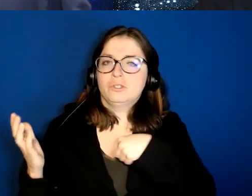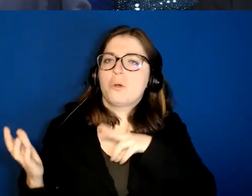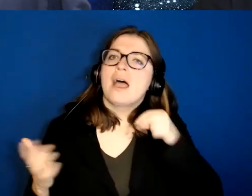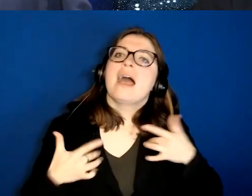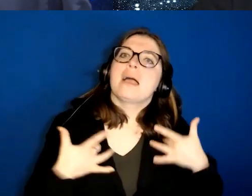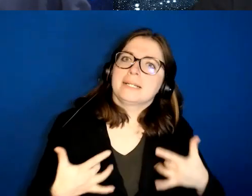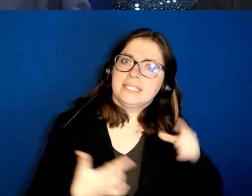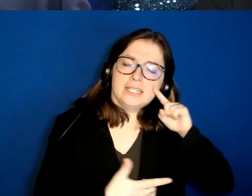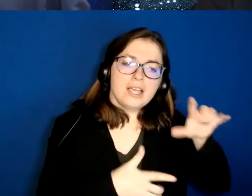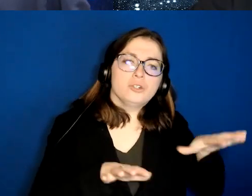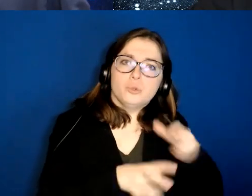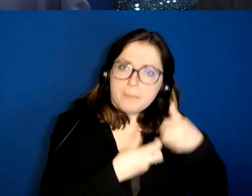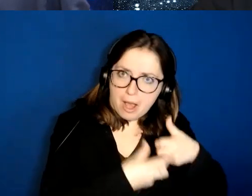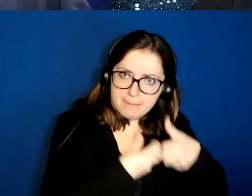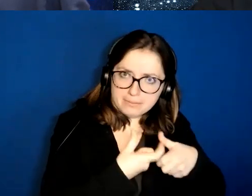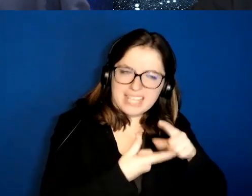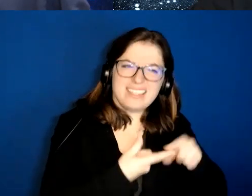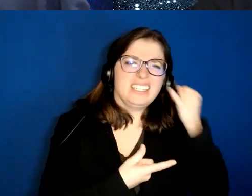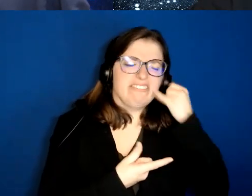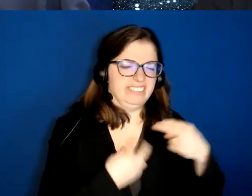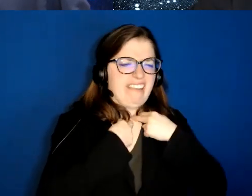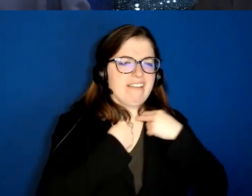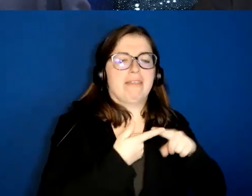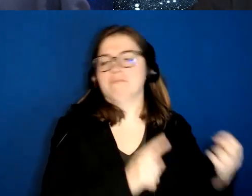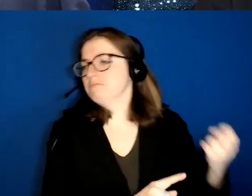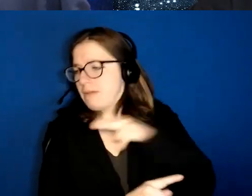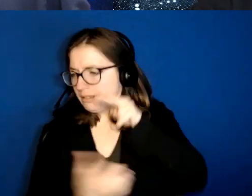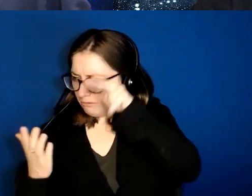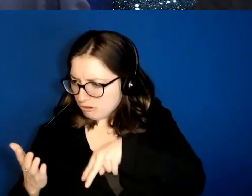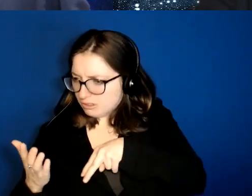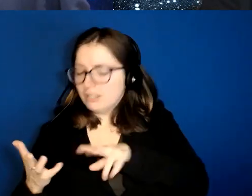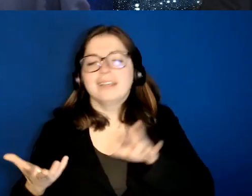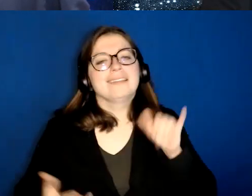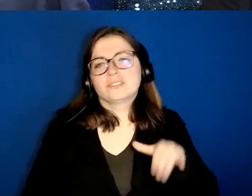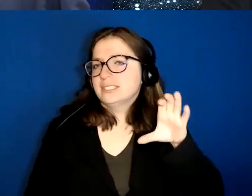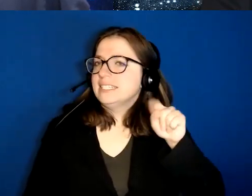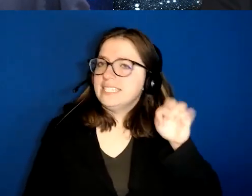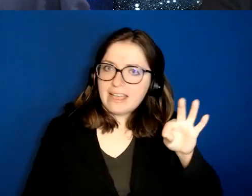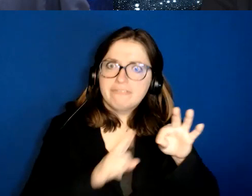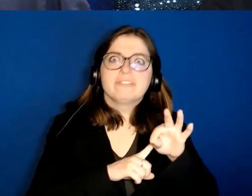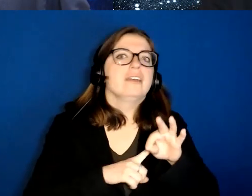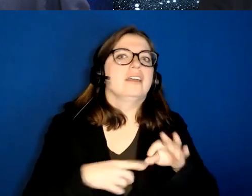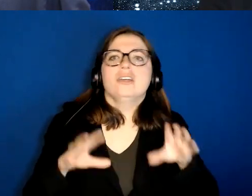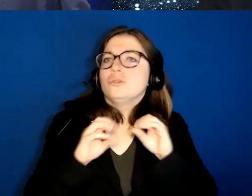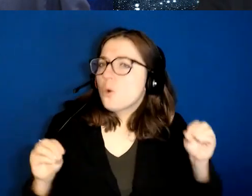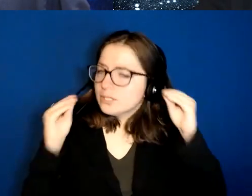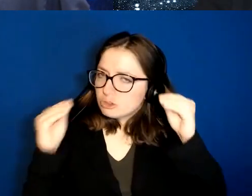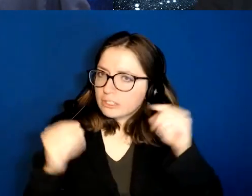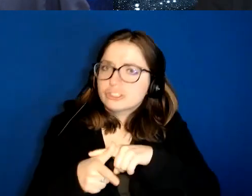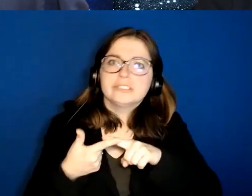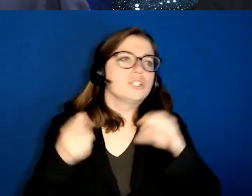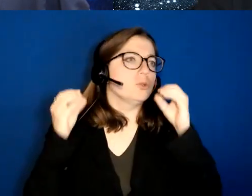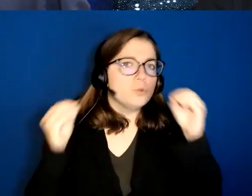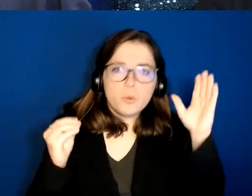stuck. And that's why I think CTFs do this. There's no instruction, no lecture. You just have puzzles, and then you figure it out.